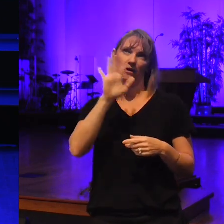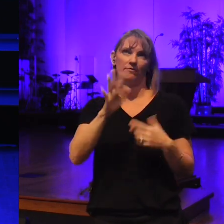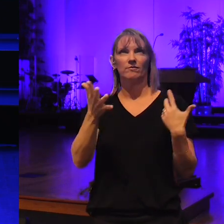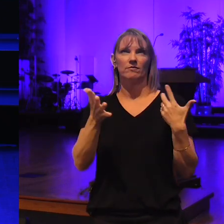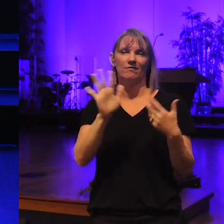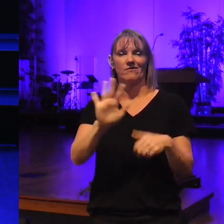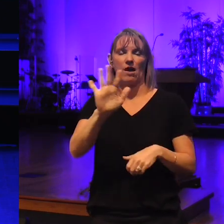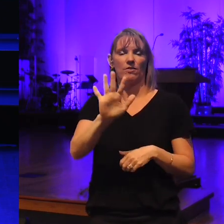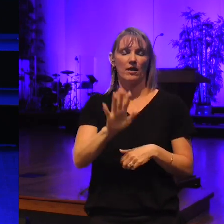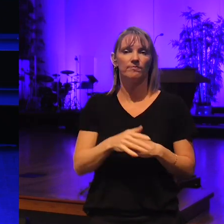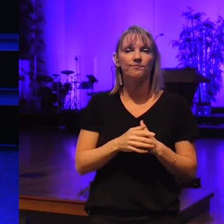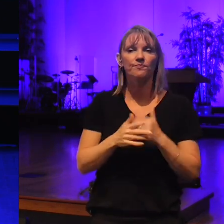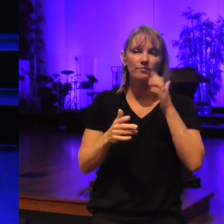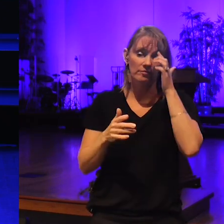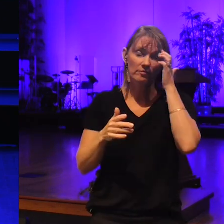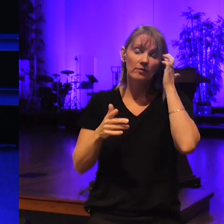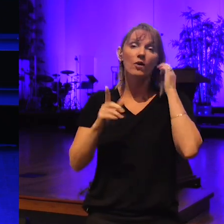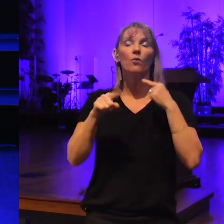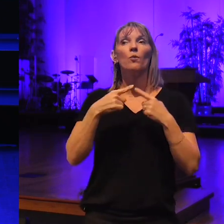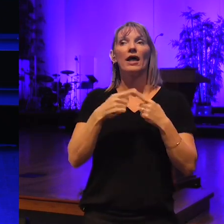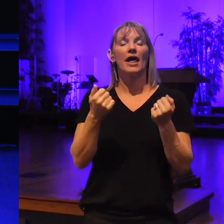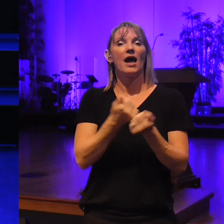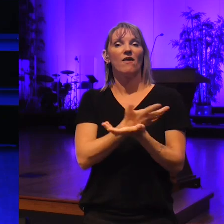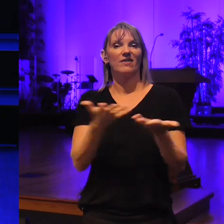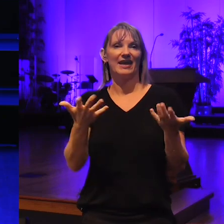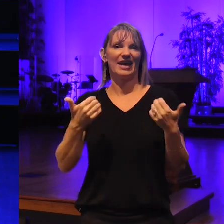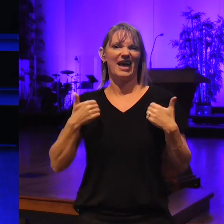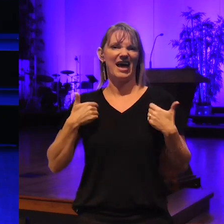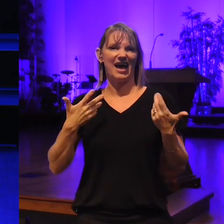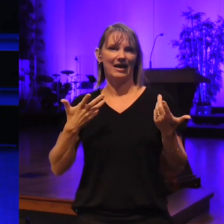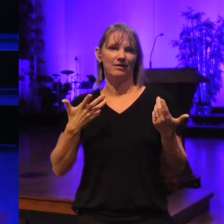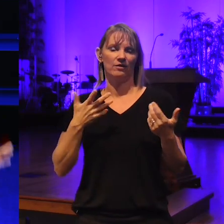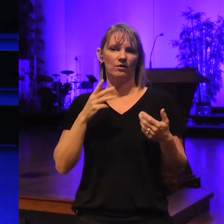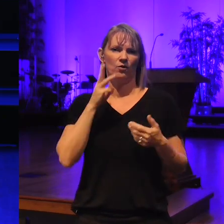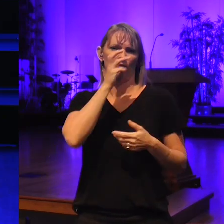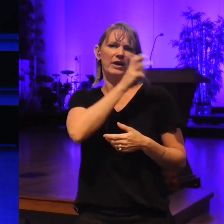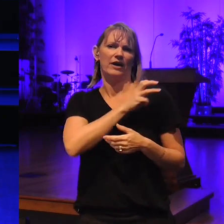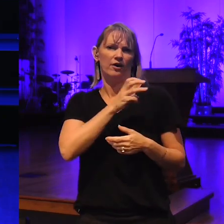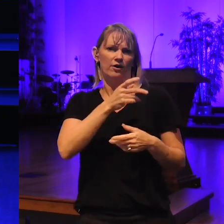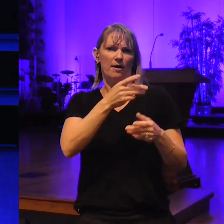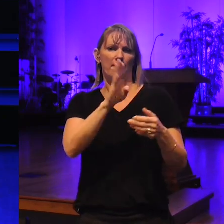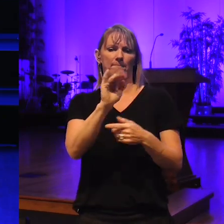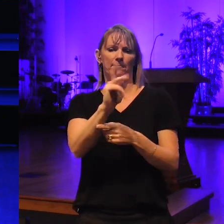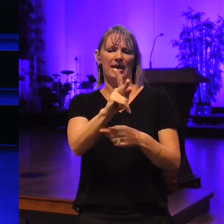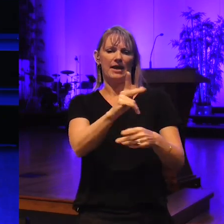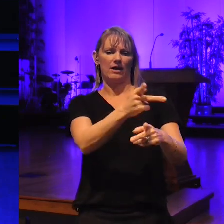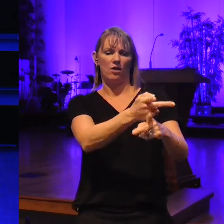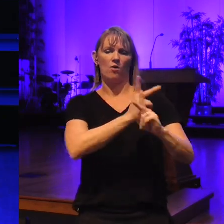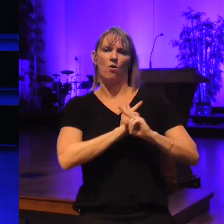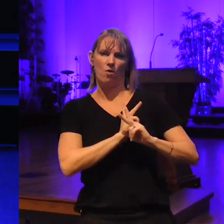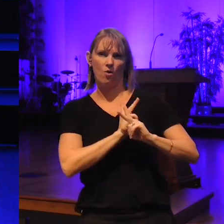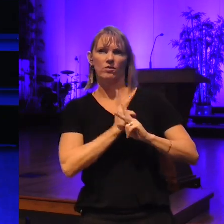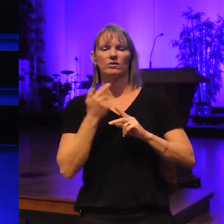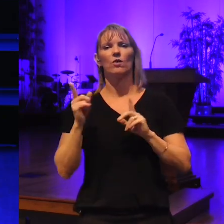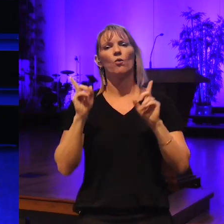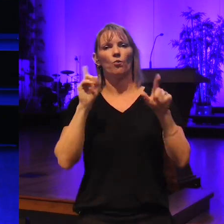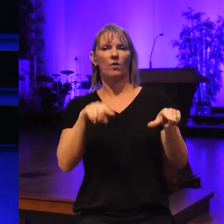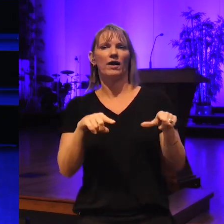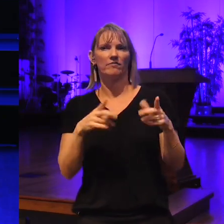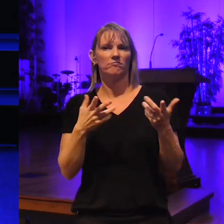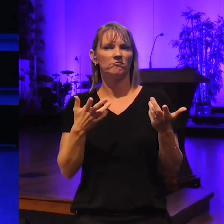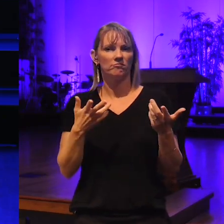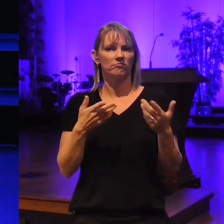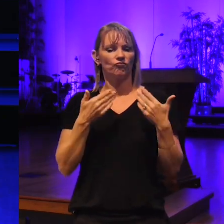whenever. And it was kind of when everything had funky loans with the banks and stuff. So we kind of went up there on one of those funky